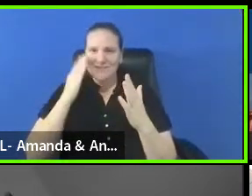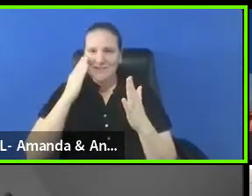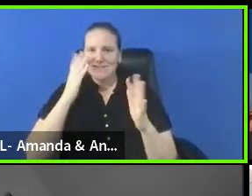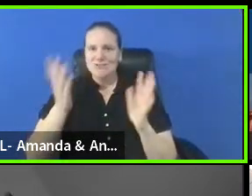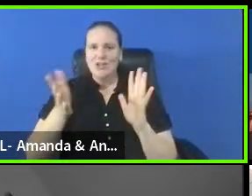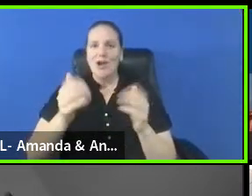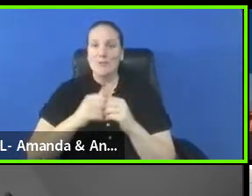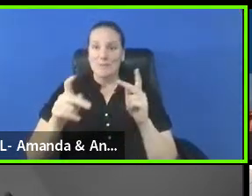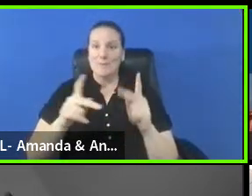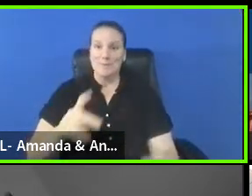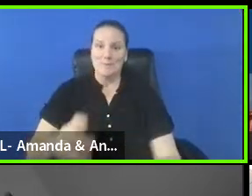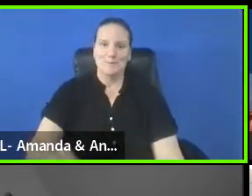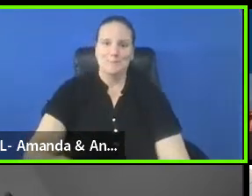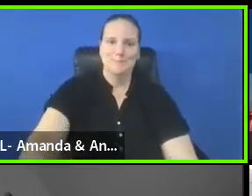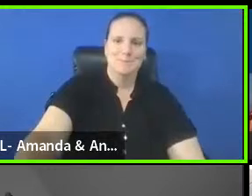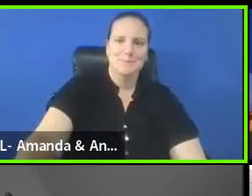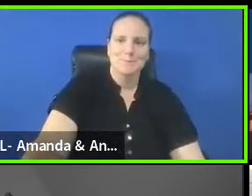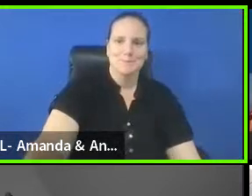new people.